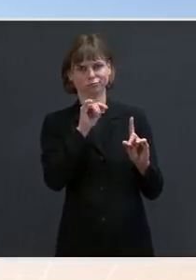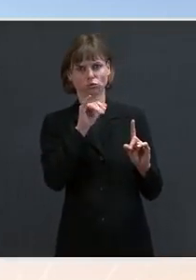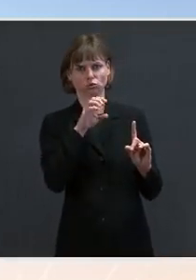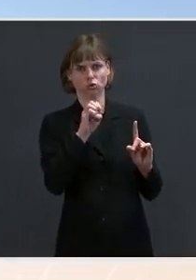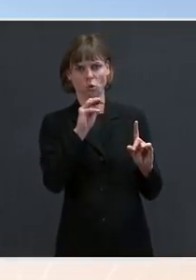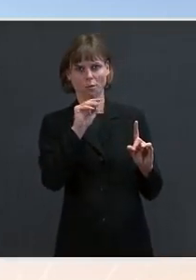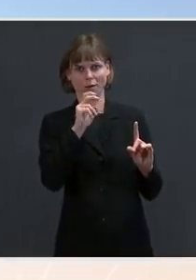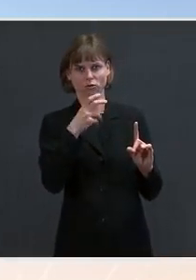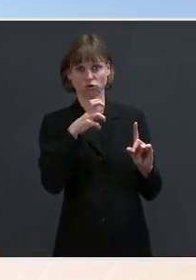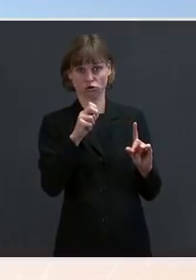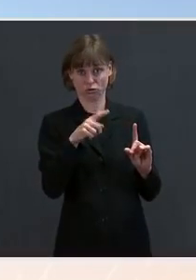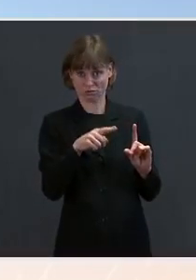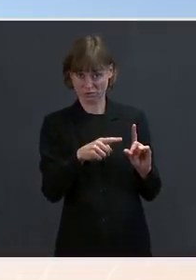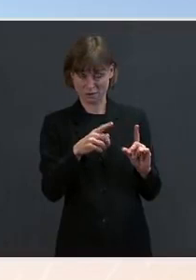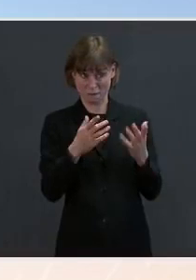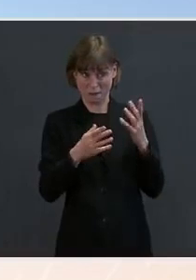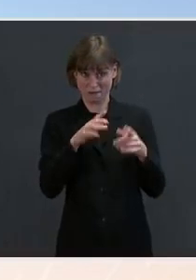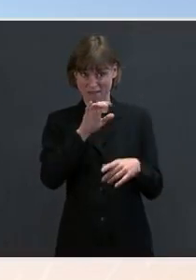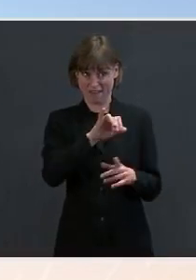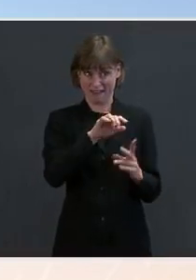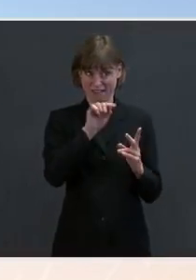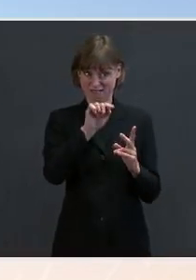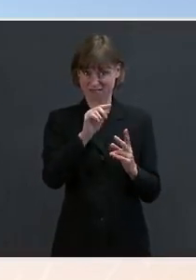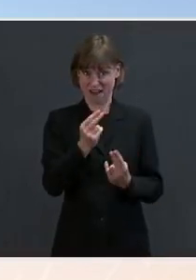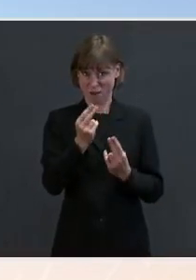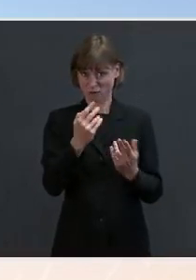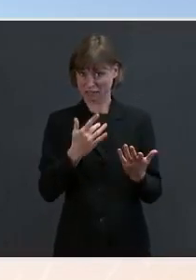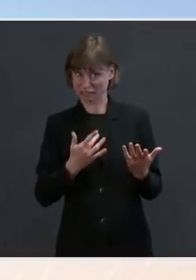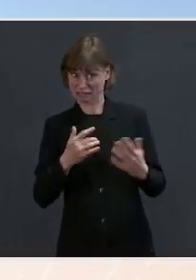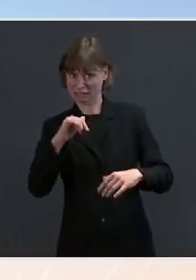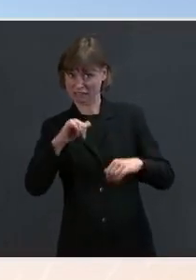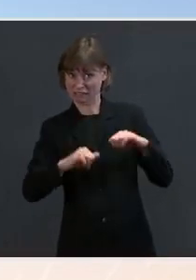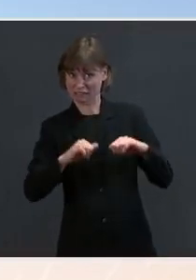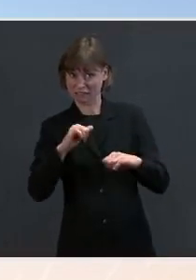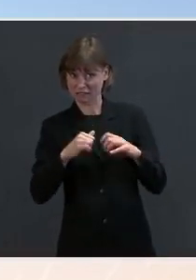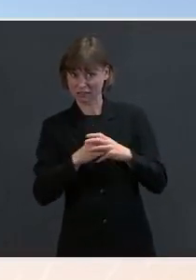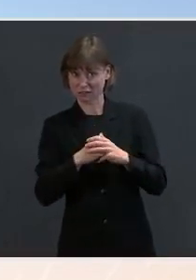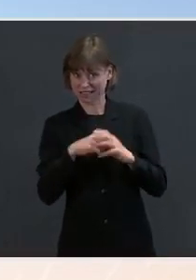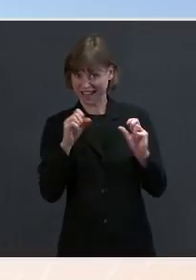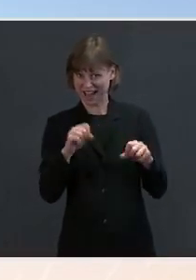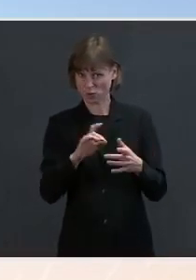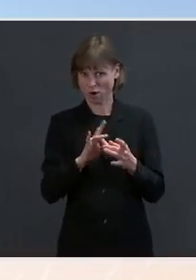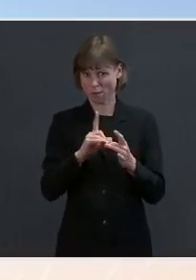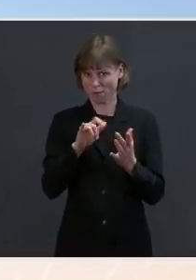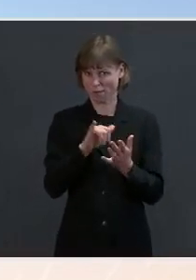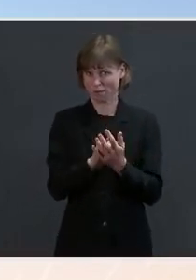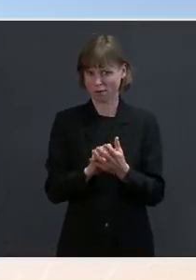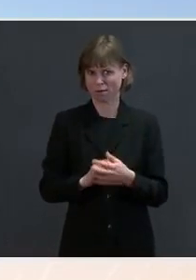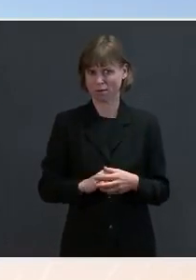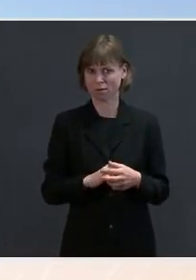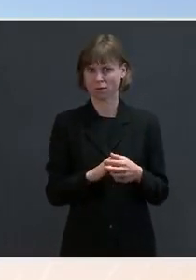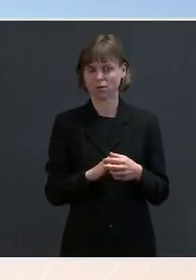nomination is also not in jeopardy? Can you say a word about that? And what does it mean that